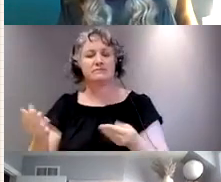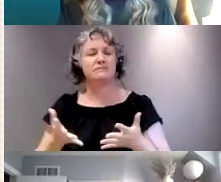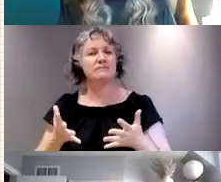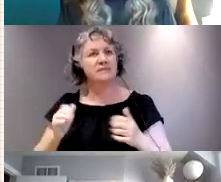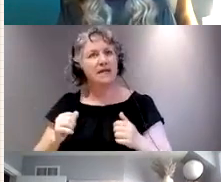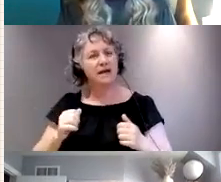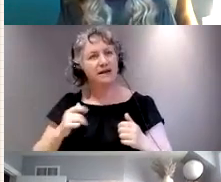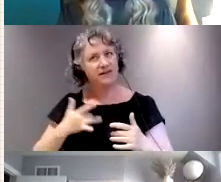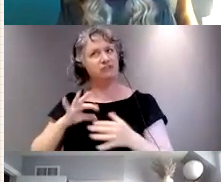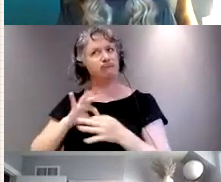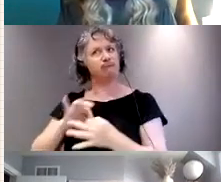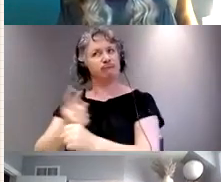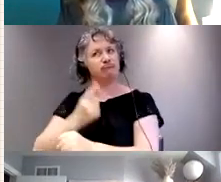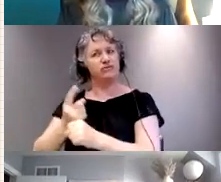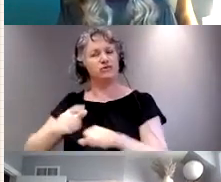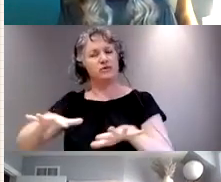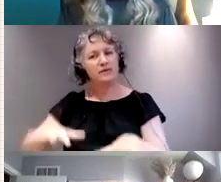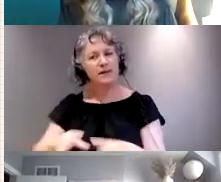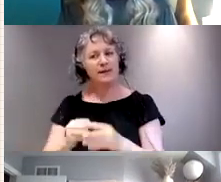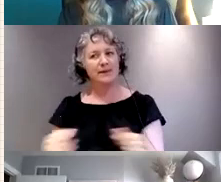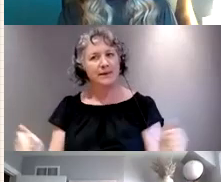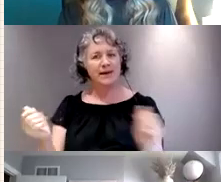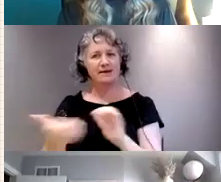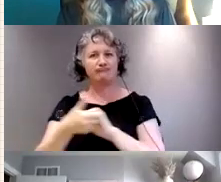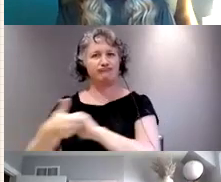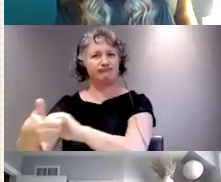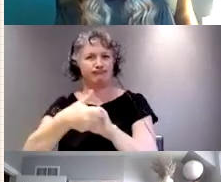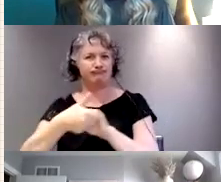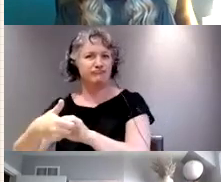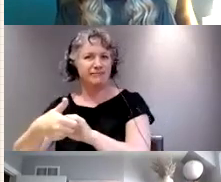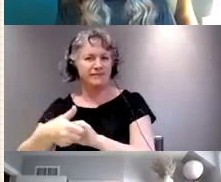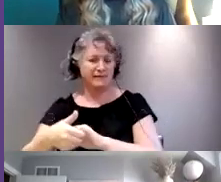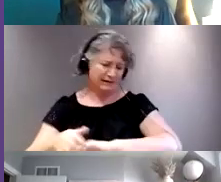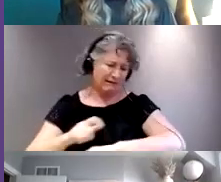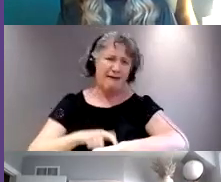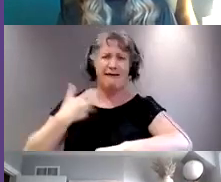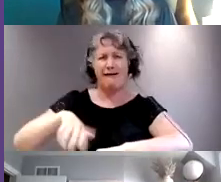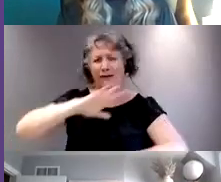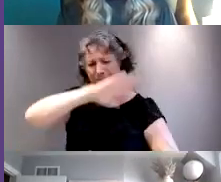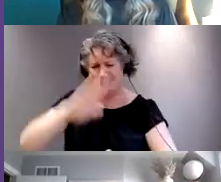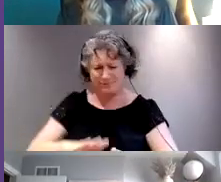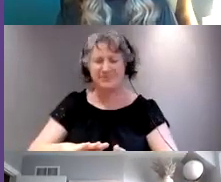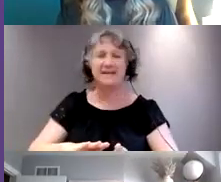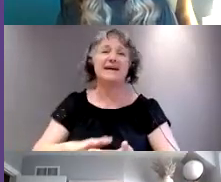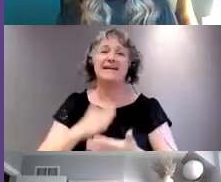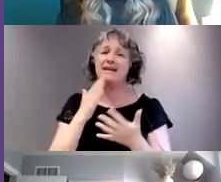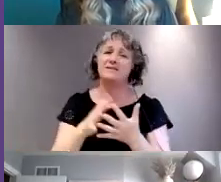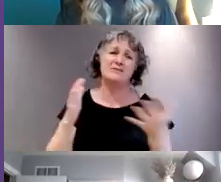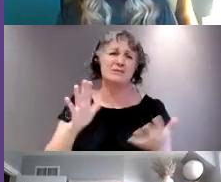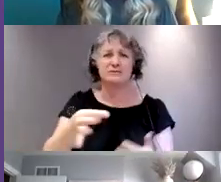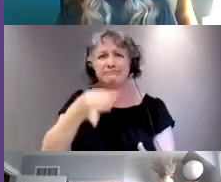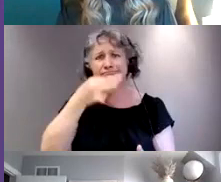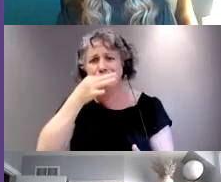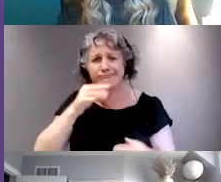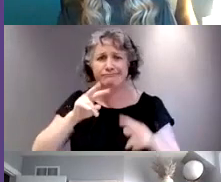together. Thank you so much. Unfortunately, we're almost out of time. So Julie, again, thank you so much for your insight, your expertise.